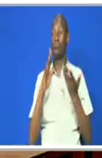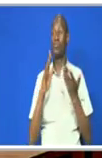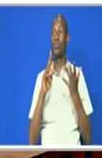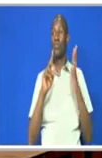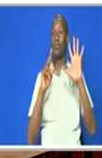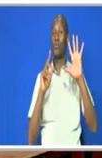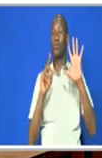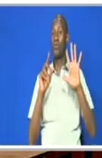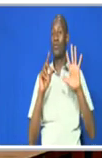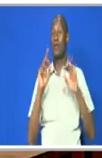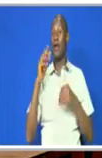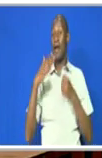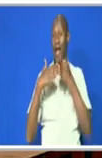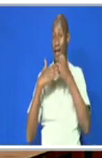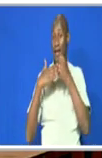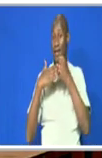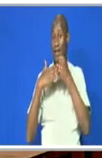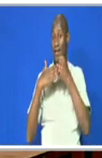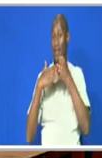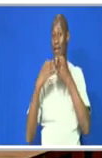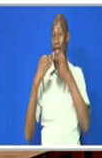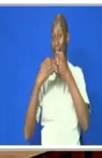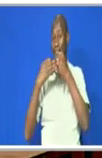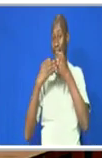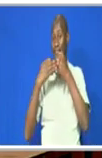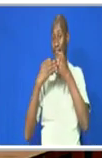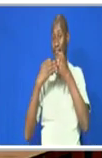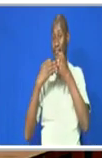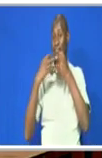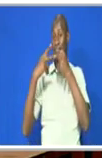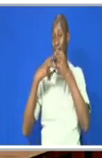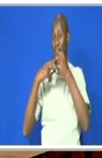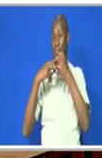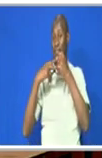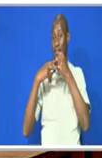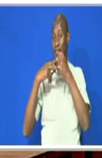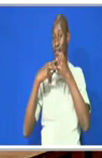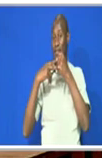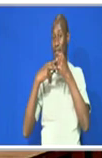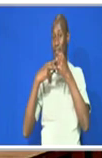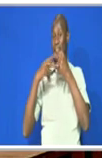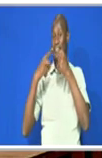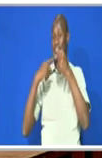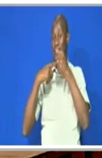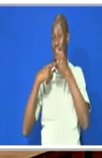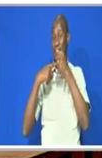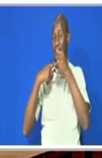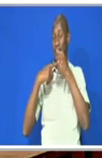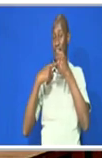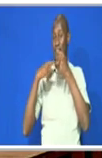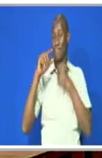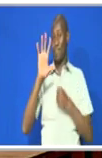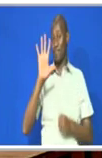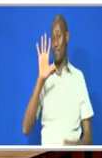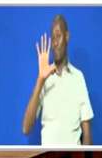go 9, 8, 7, 6,